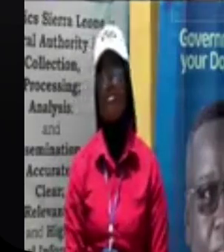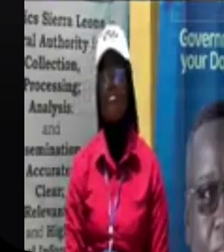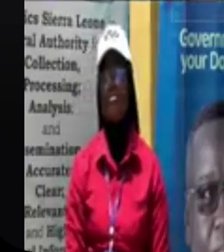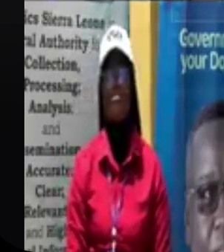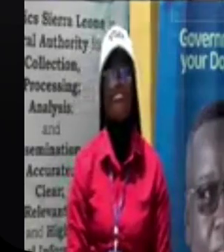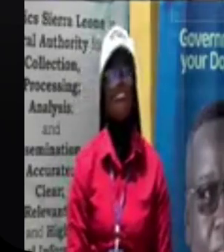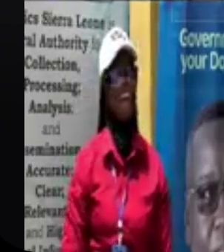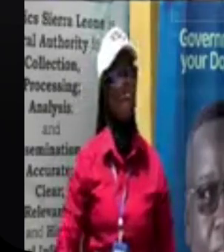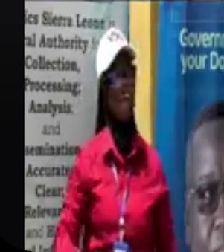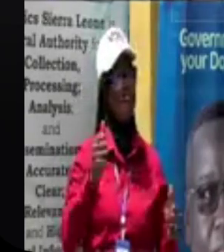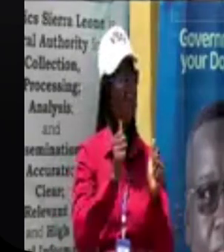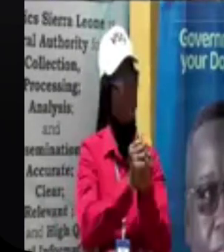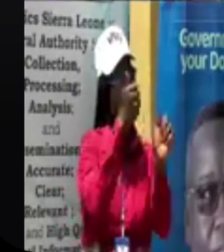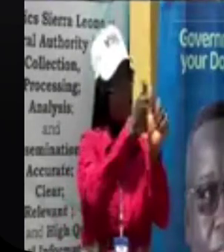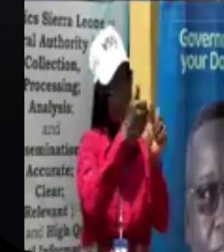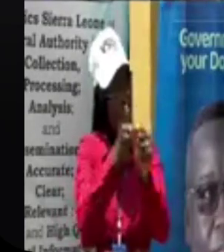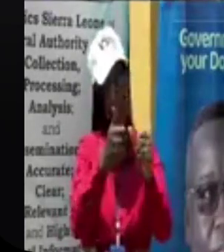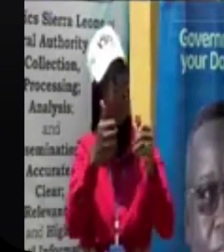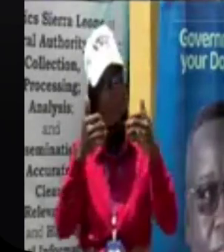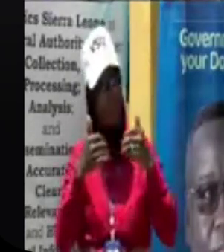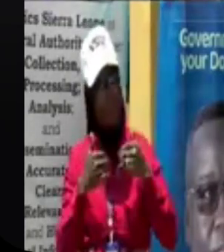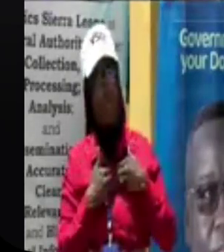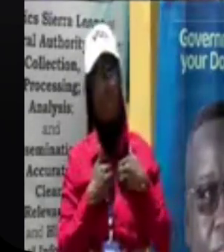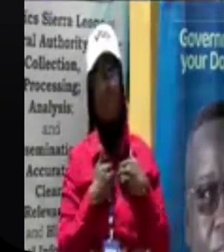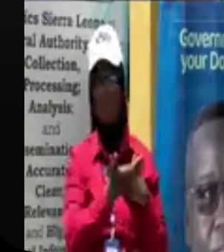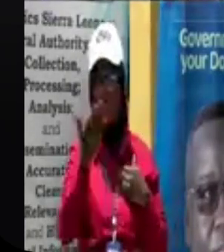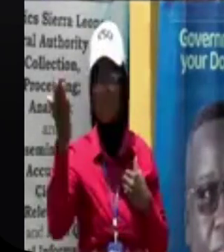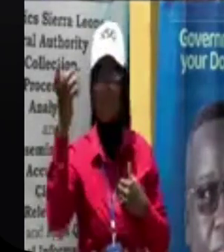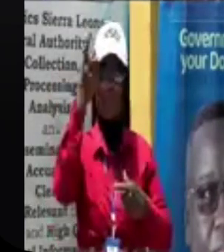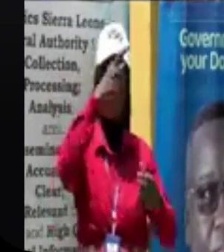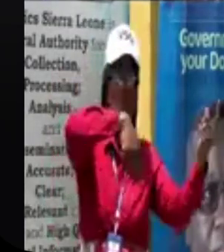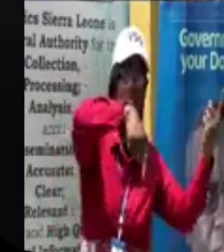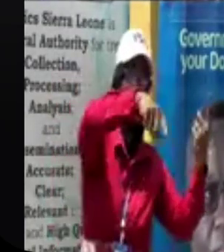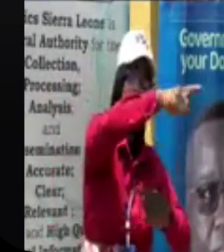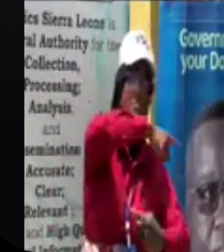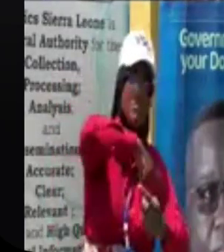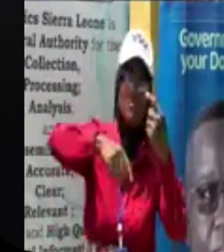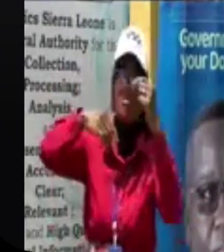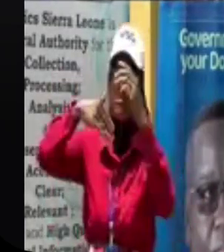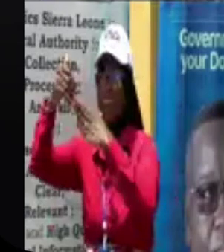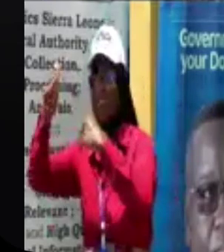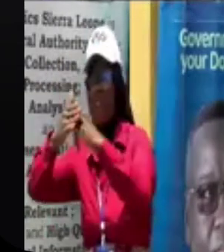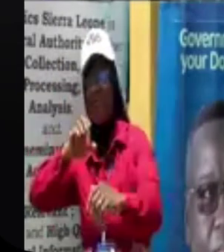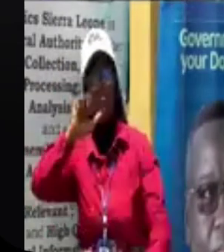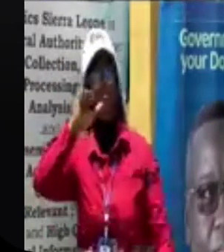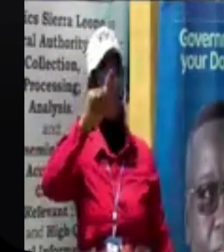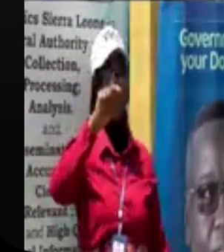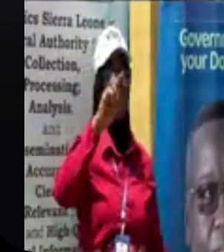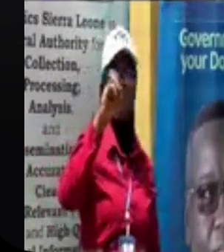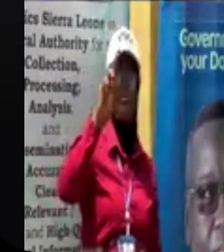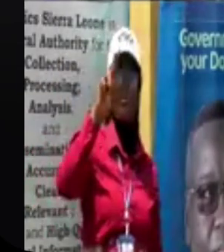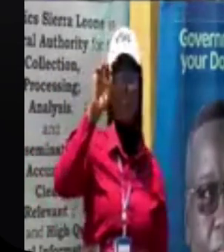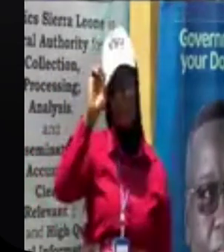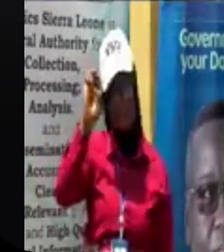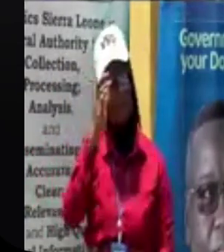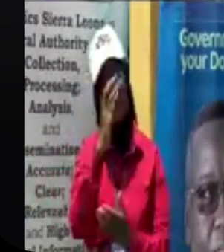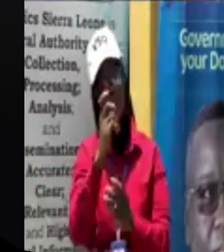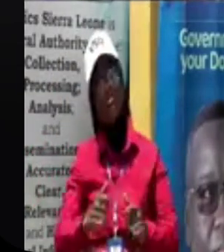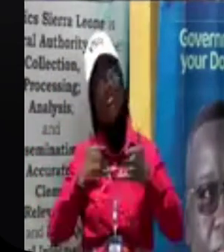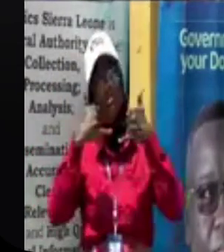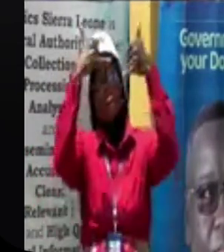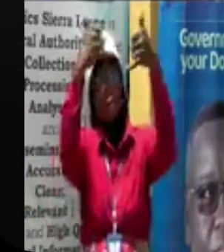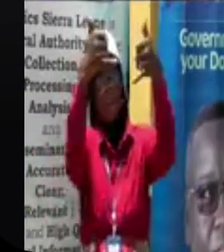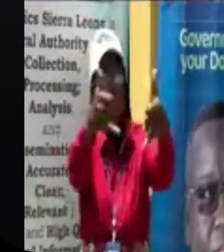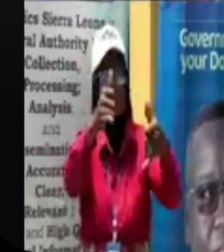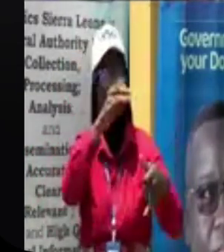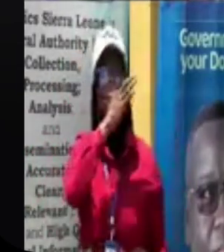FSRP, of course, SF gets grants where then they go around for big stores and they don't award some farmers. We